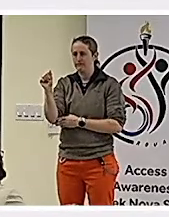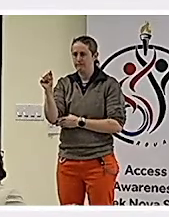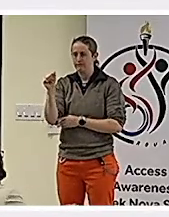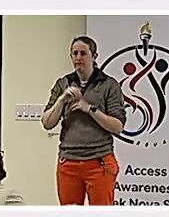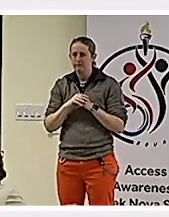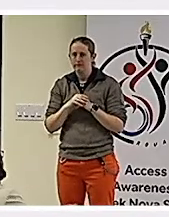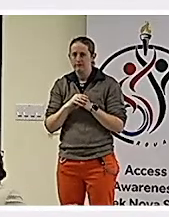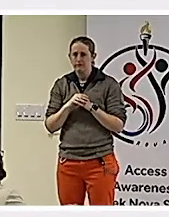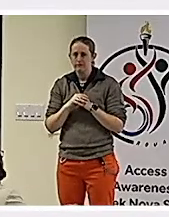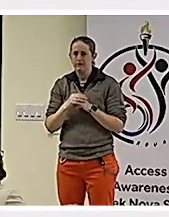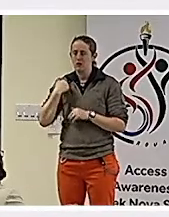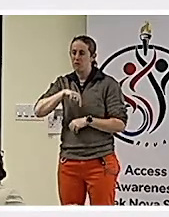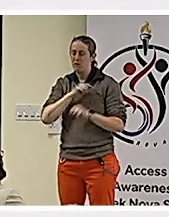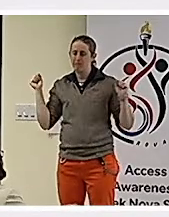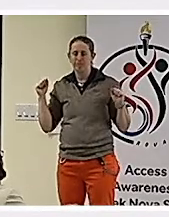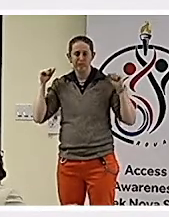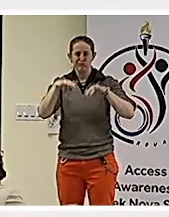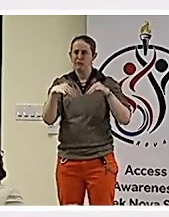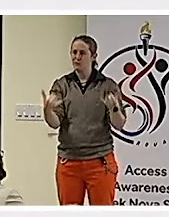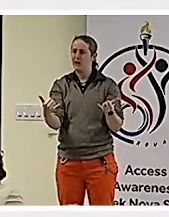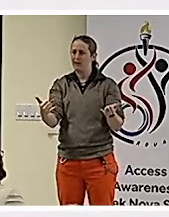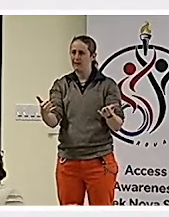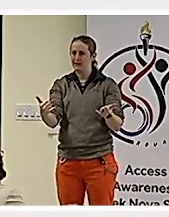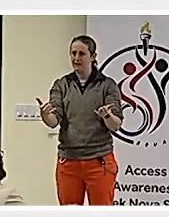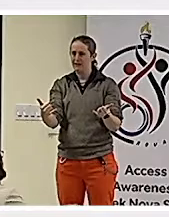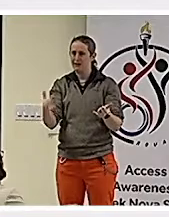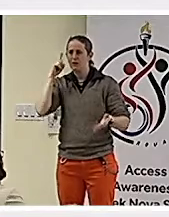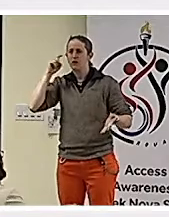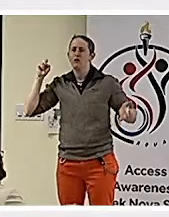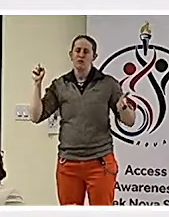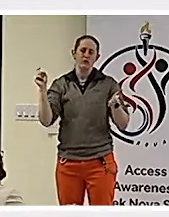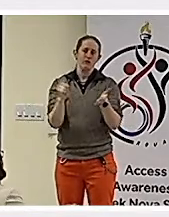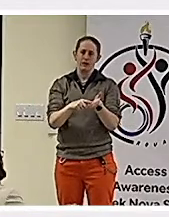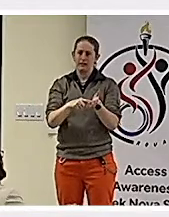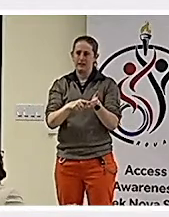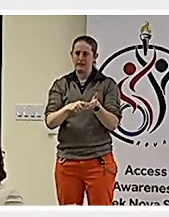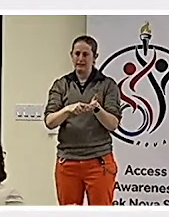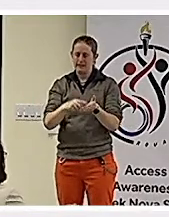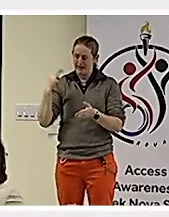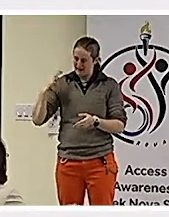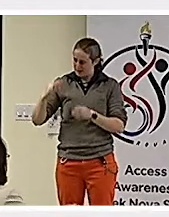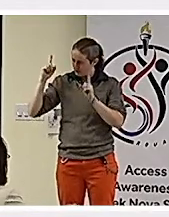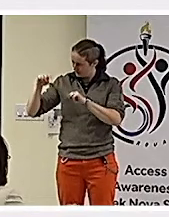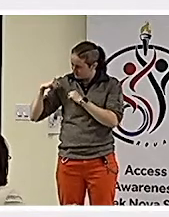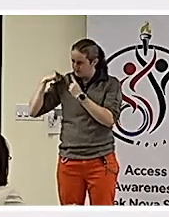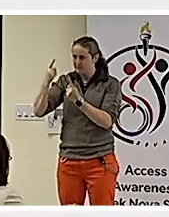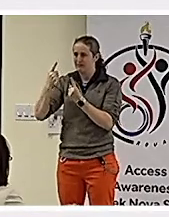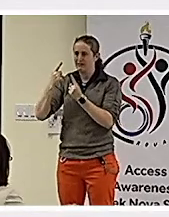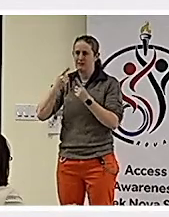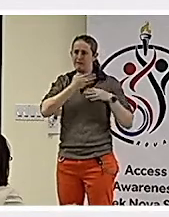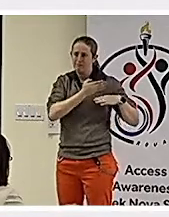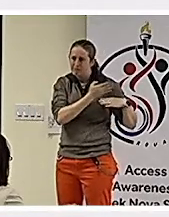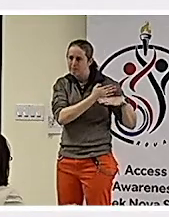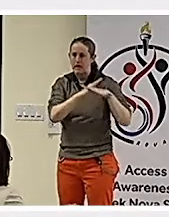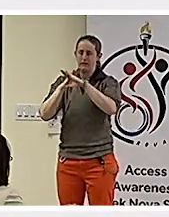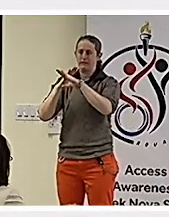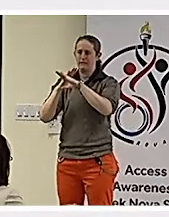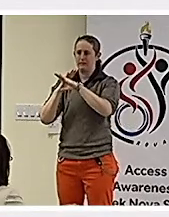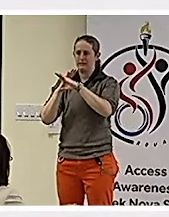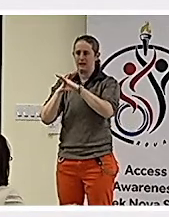Whereas we gather here today to acknowledge the historical challenges, the current initiatives, and the